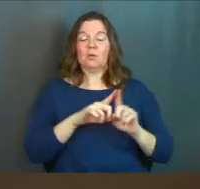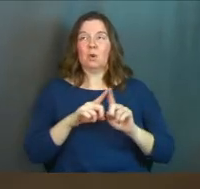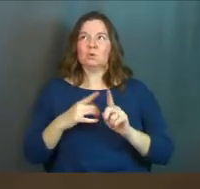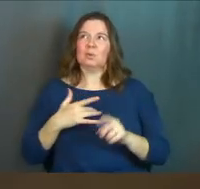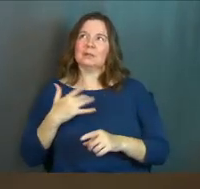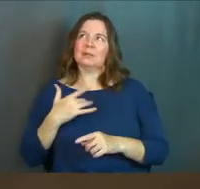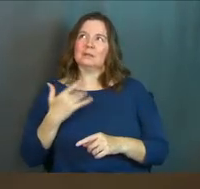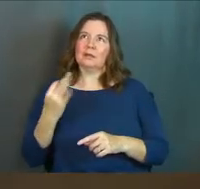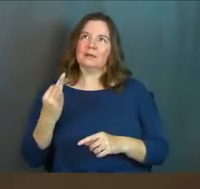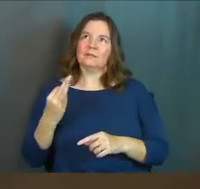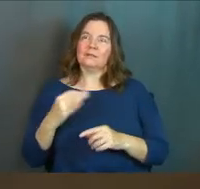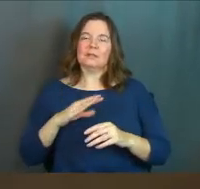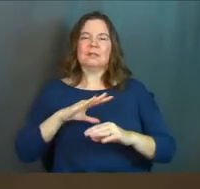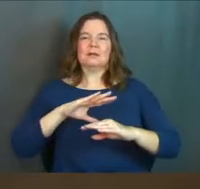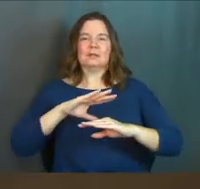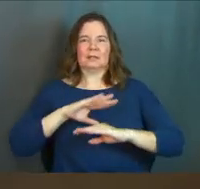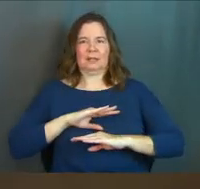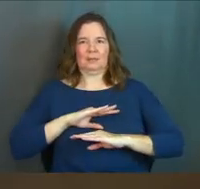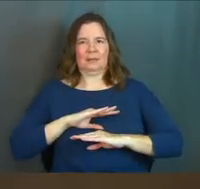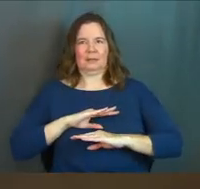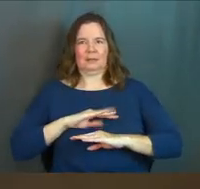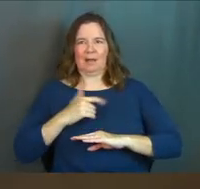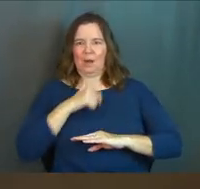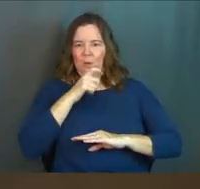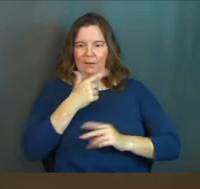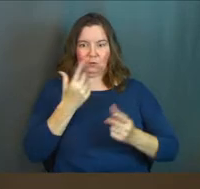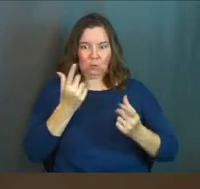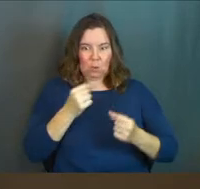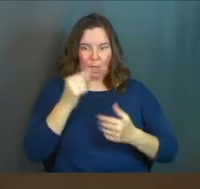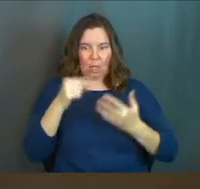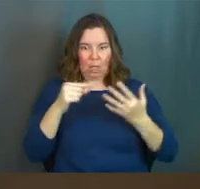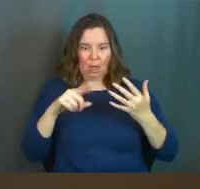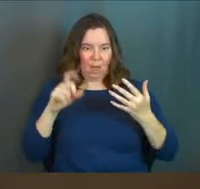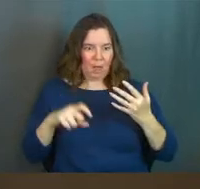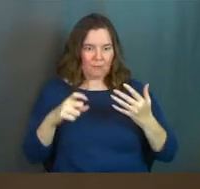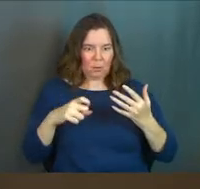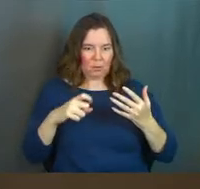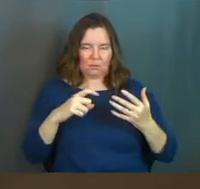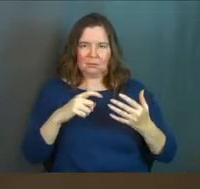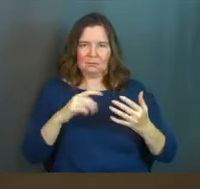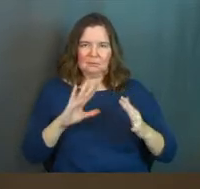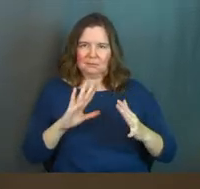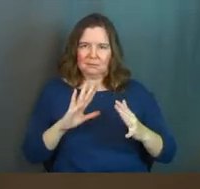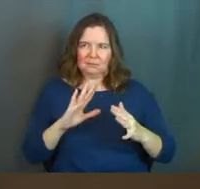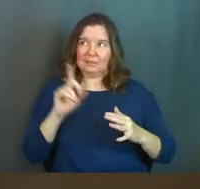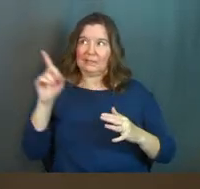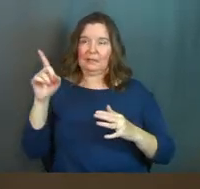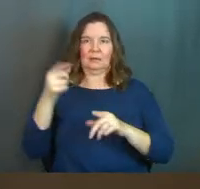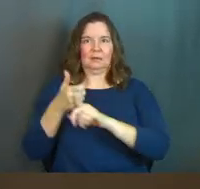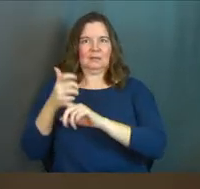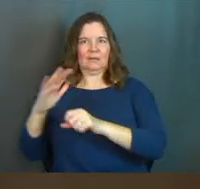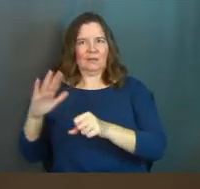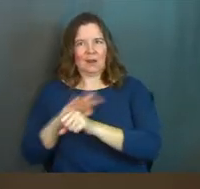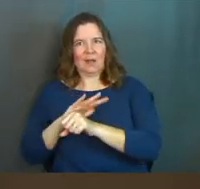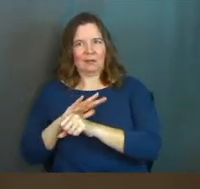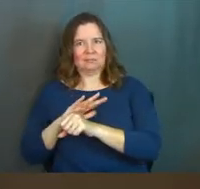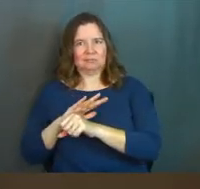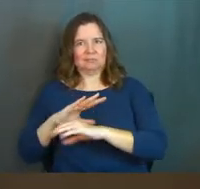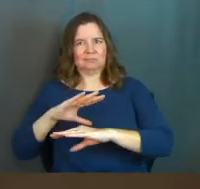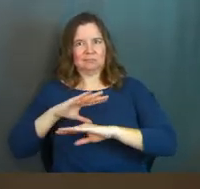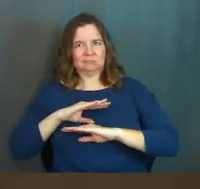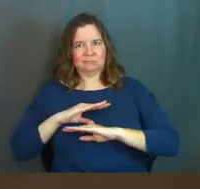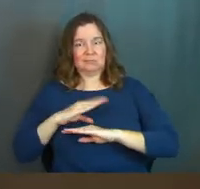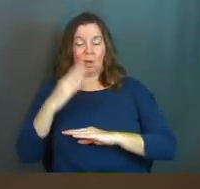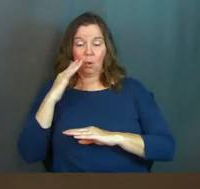sense of contentment. A sense of like, He is enough. You know, and